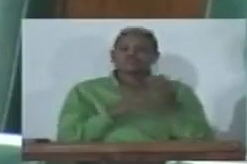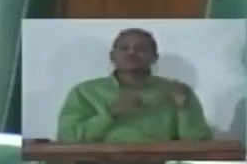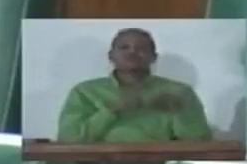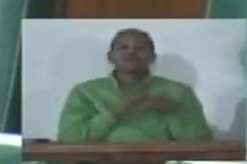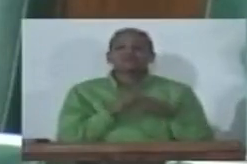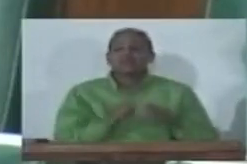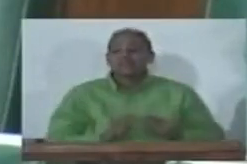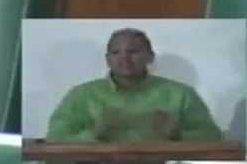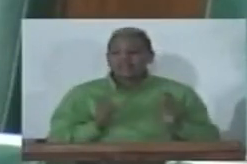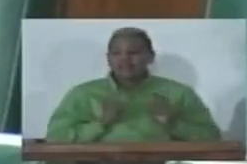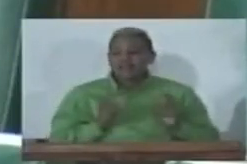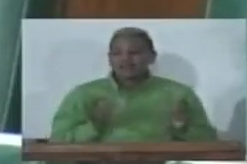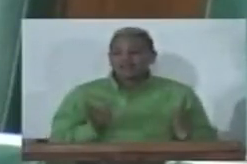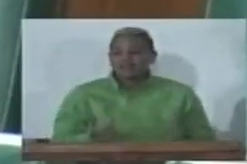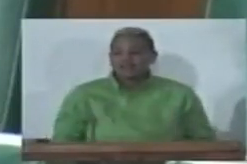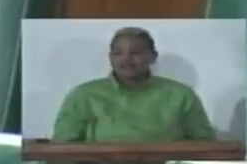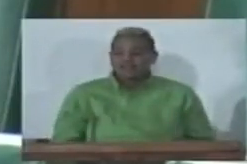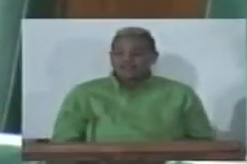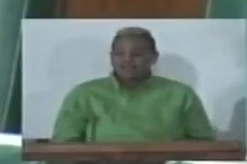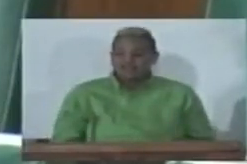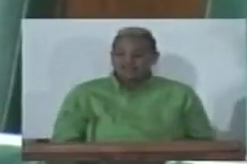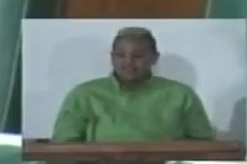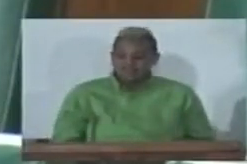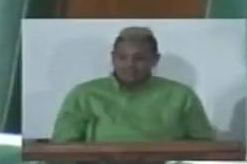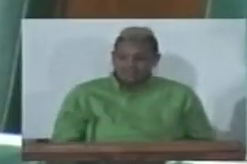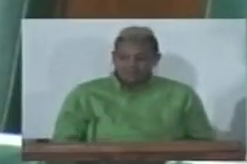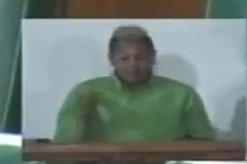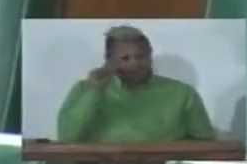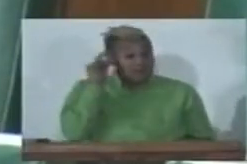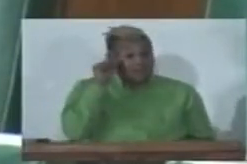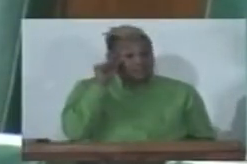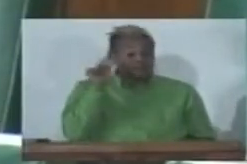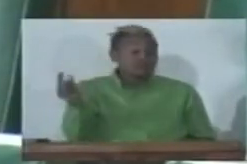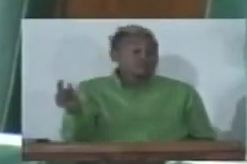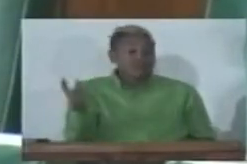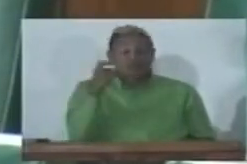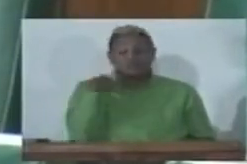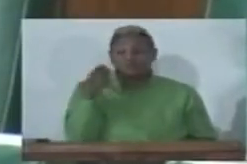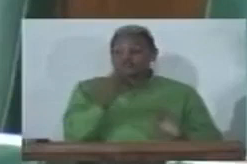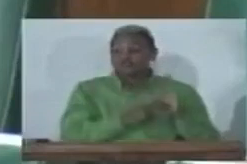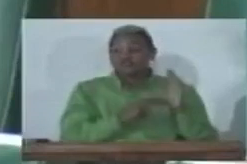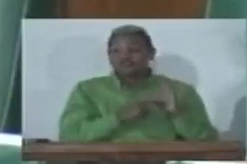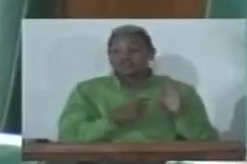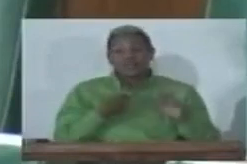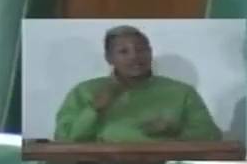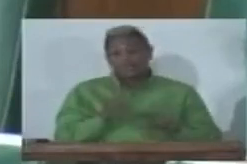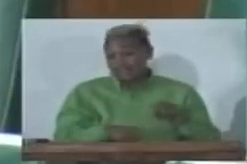Take this away and ask me to read some things, I'm impaired.